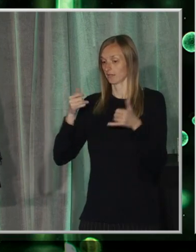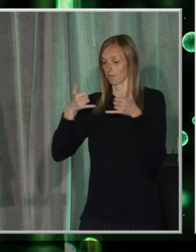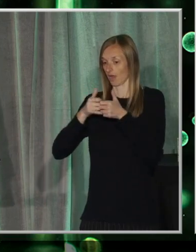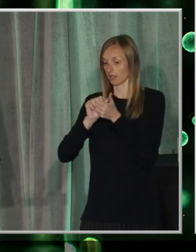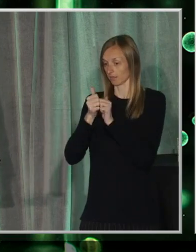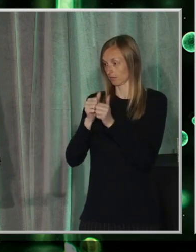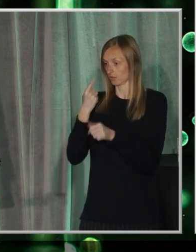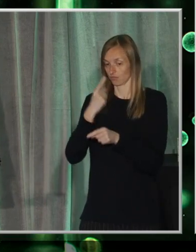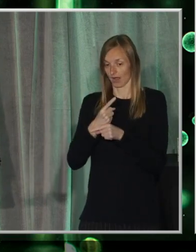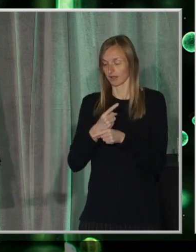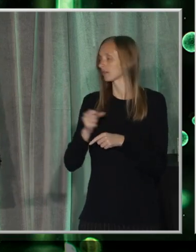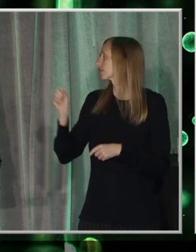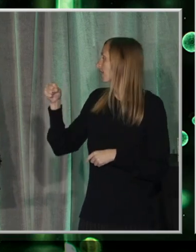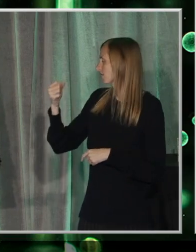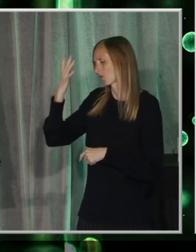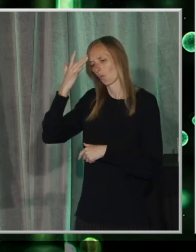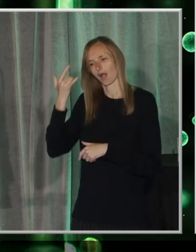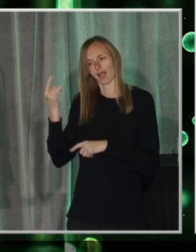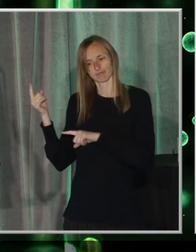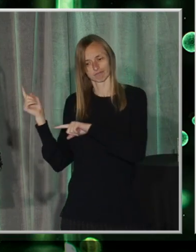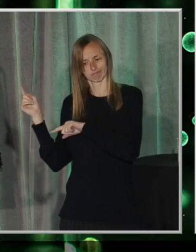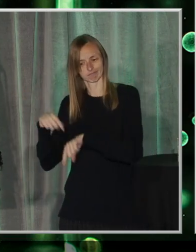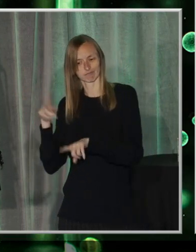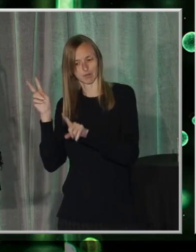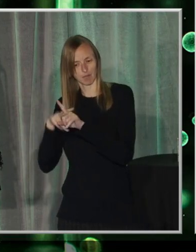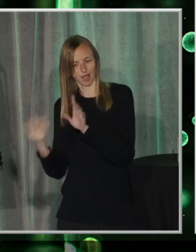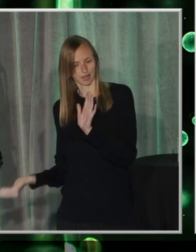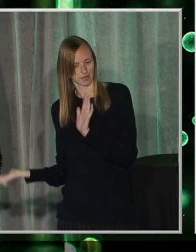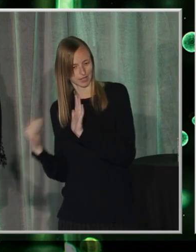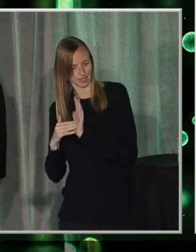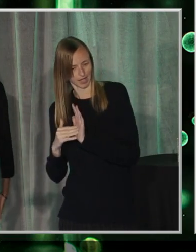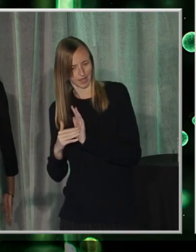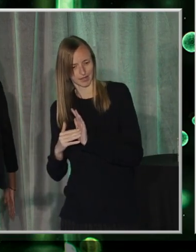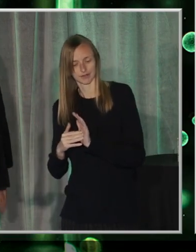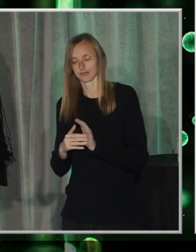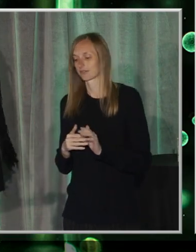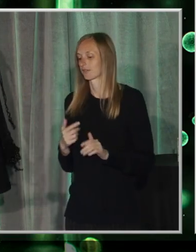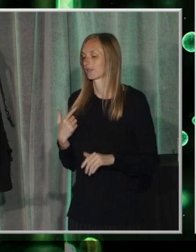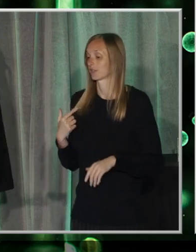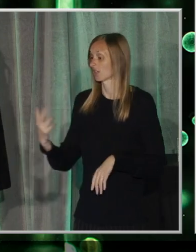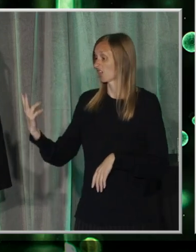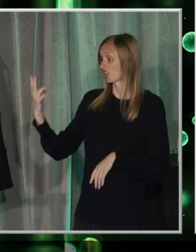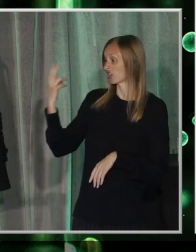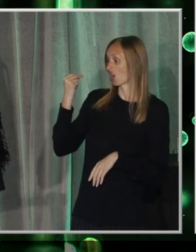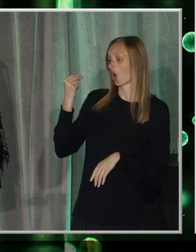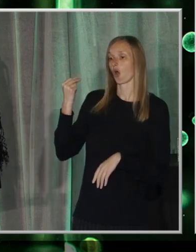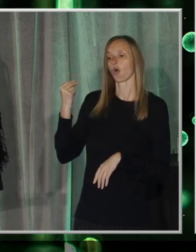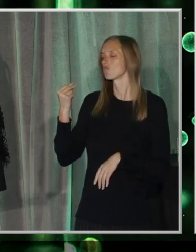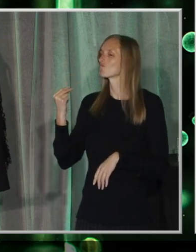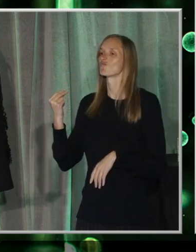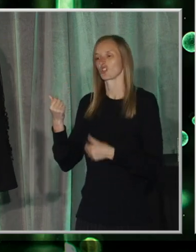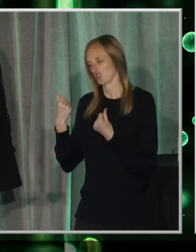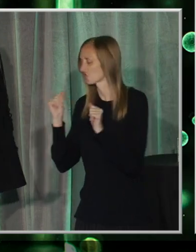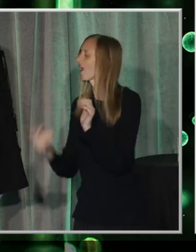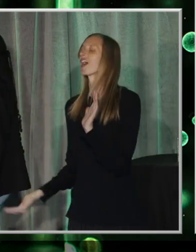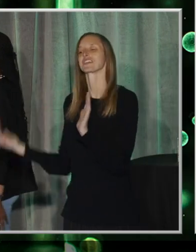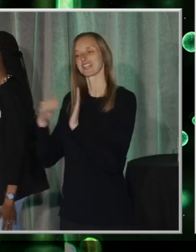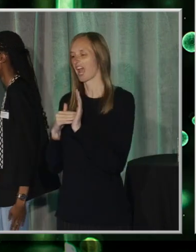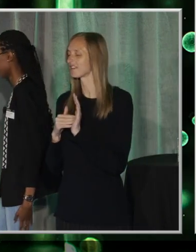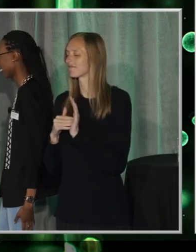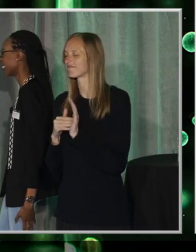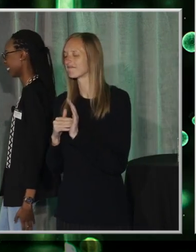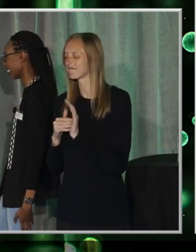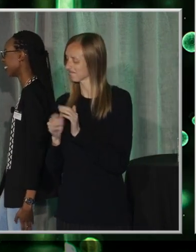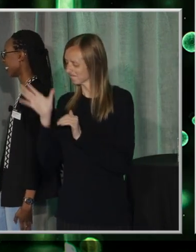what was the inspiration to come back to Wege Prize? Well, because we don't take no for an answer. Yeah,